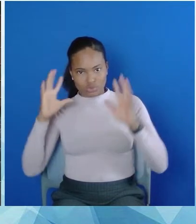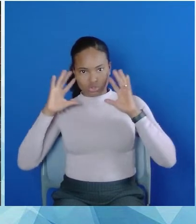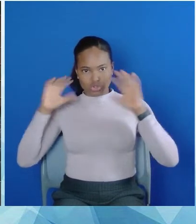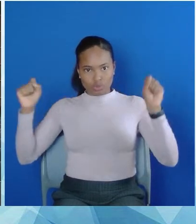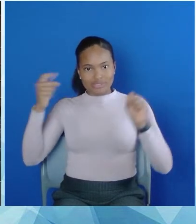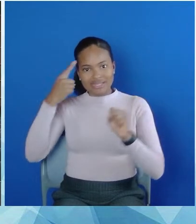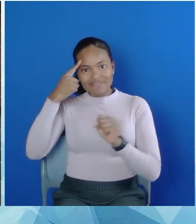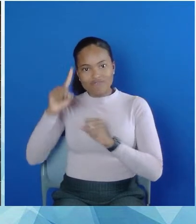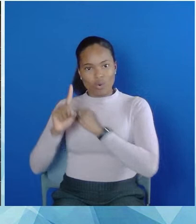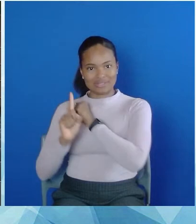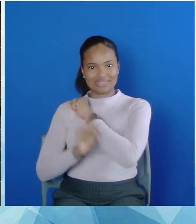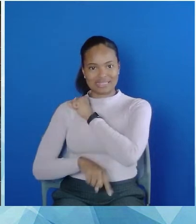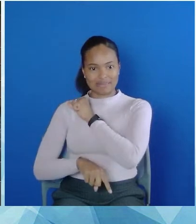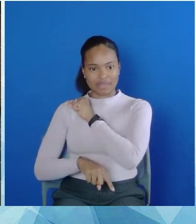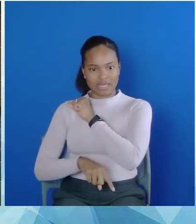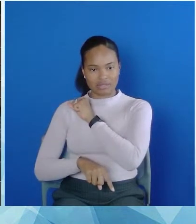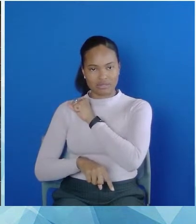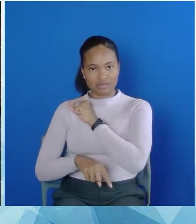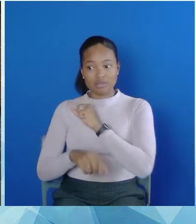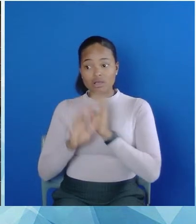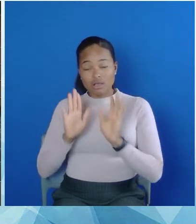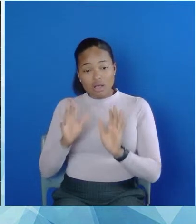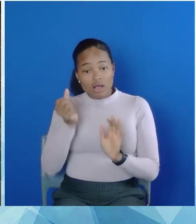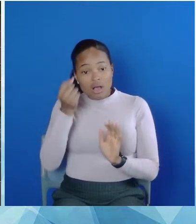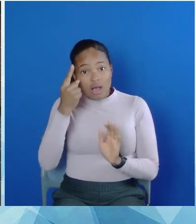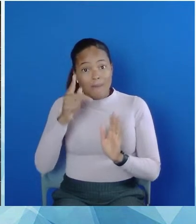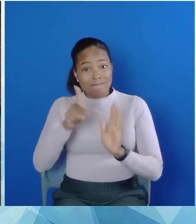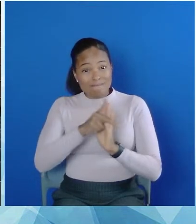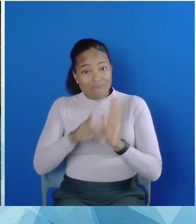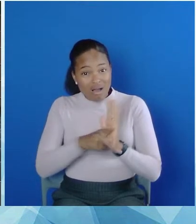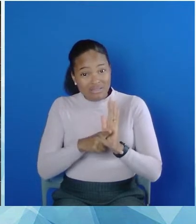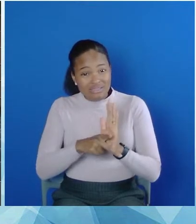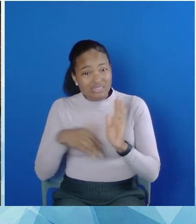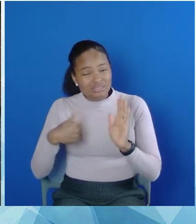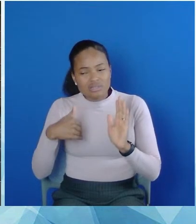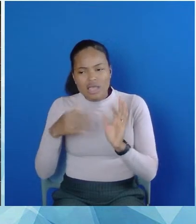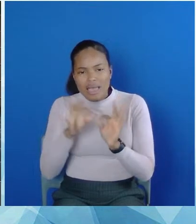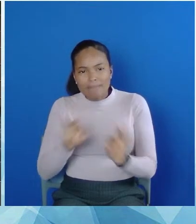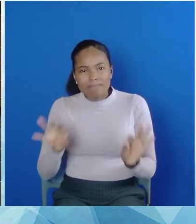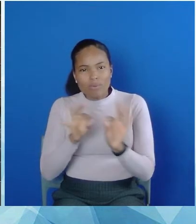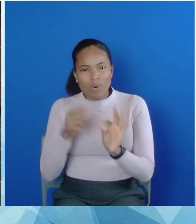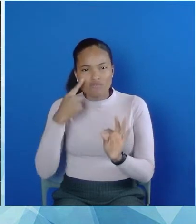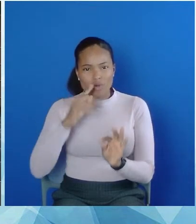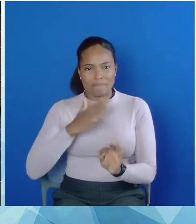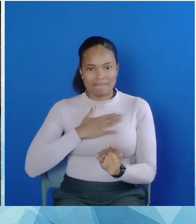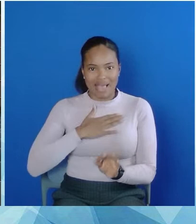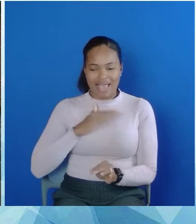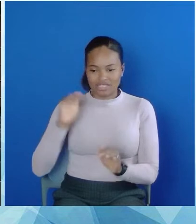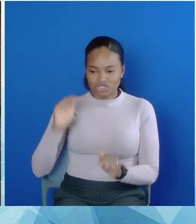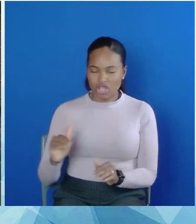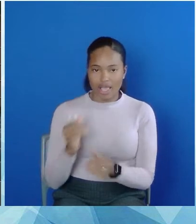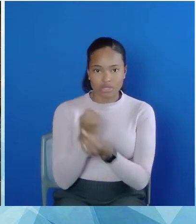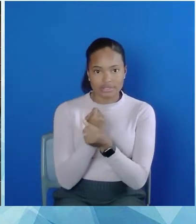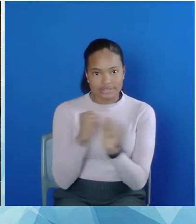these policies because it has become important for my child's safety. This is my child's